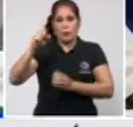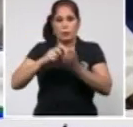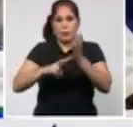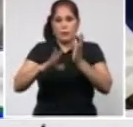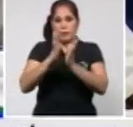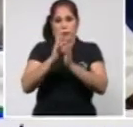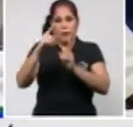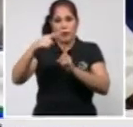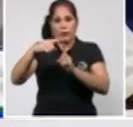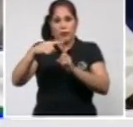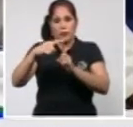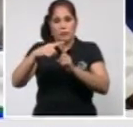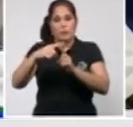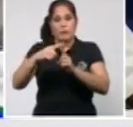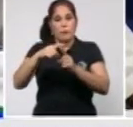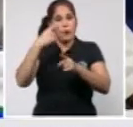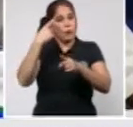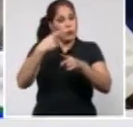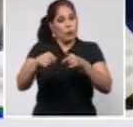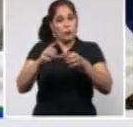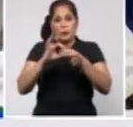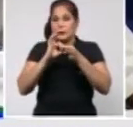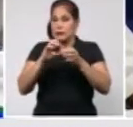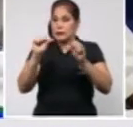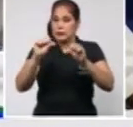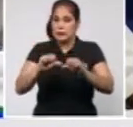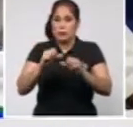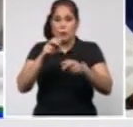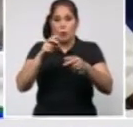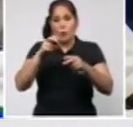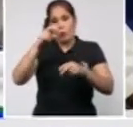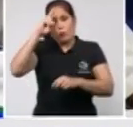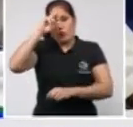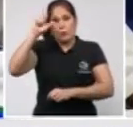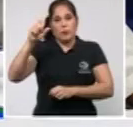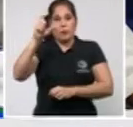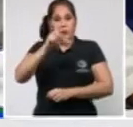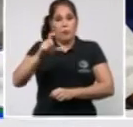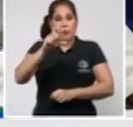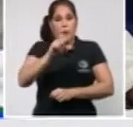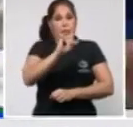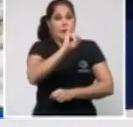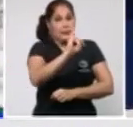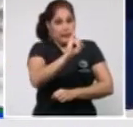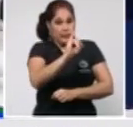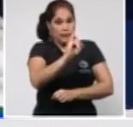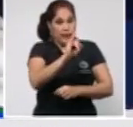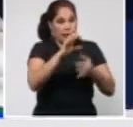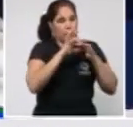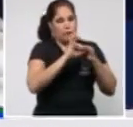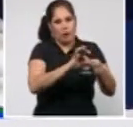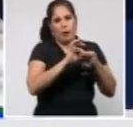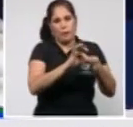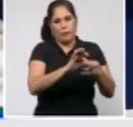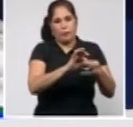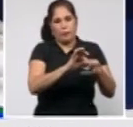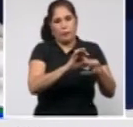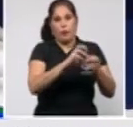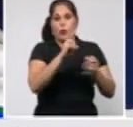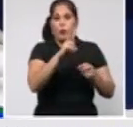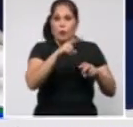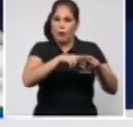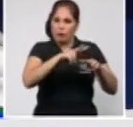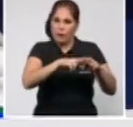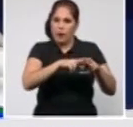Yesterday, 3 patients joined the group of those reported as serious, and 1 serious patient passed to closely